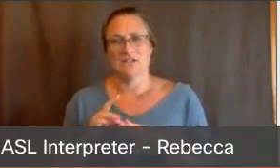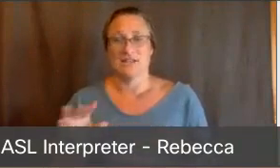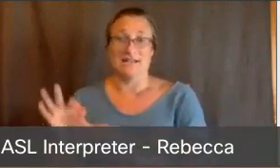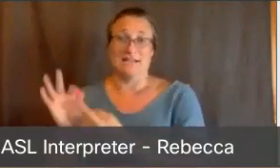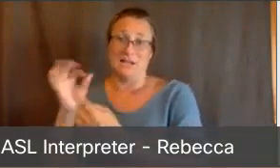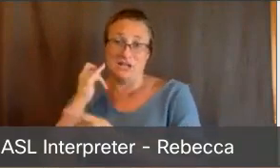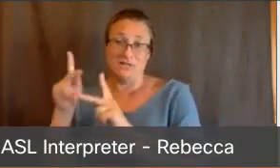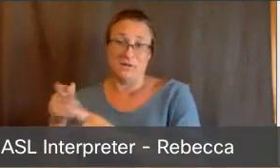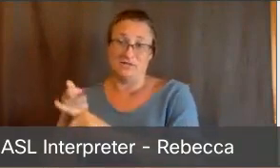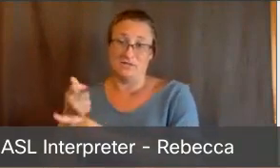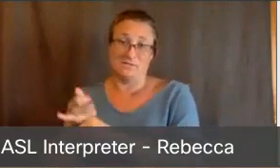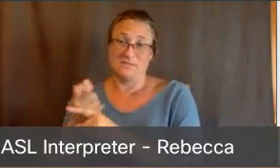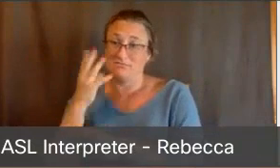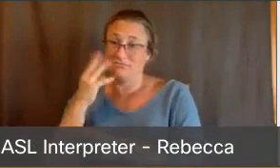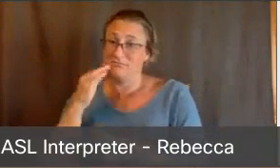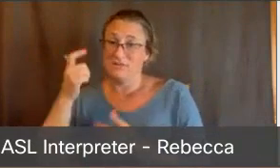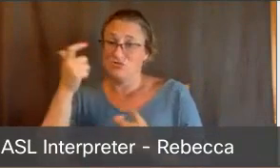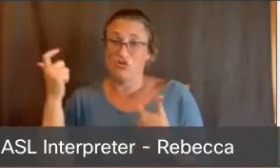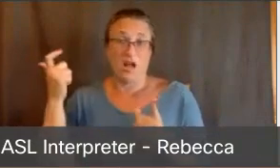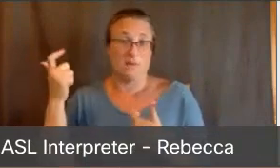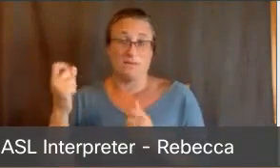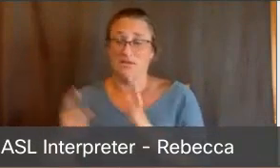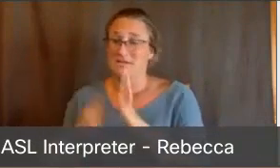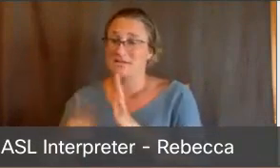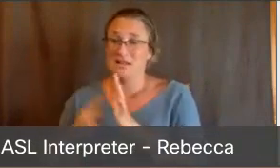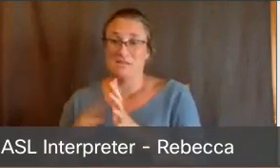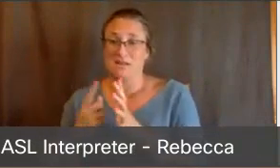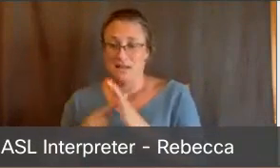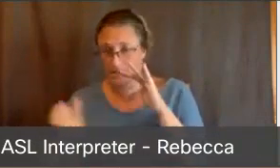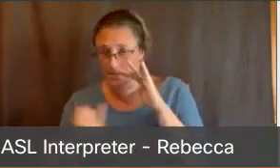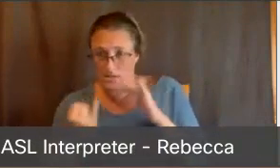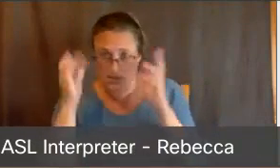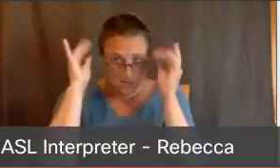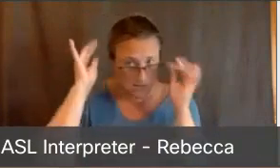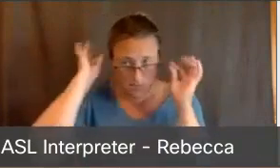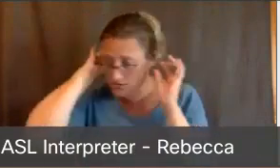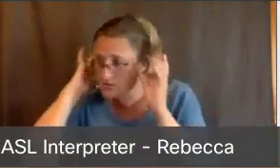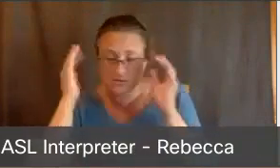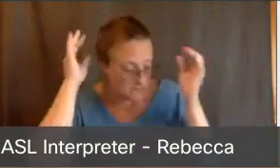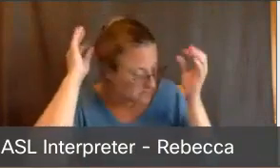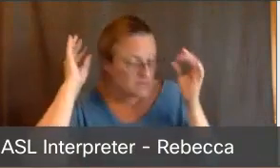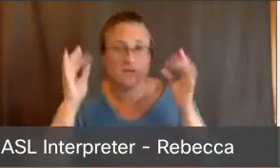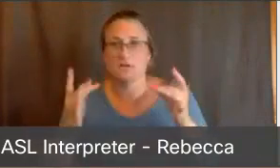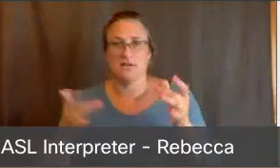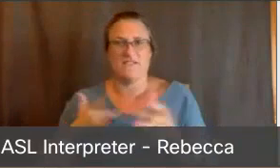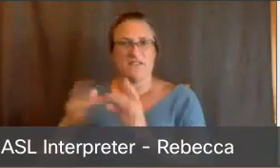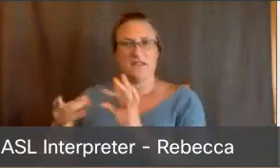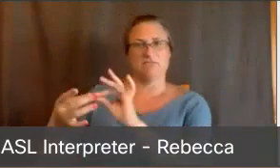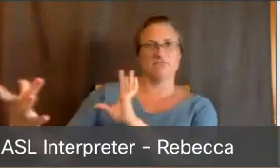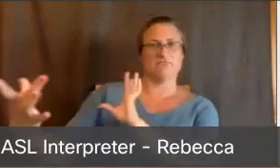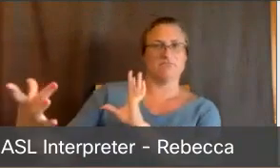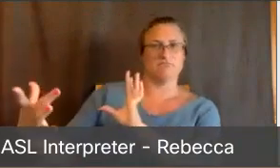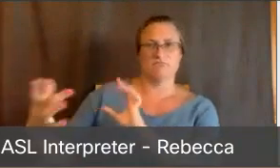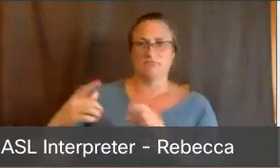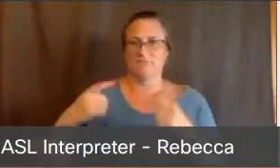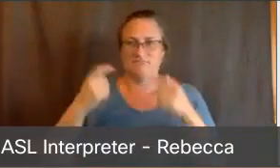experienced a trauma, because it can be so disconnecting, right? Like I said, if you feel like you're constantly trying to survive, you might not feel like you can understand yourself or